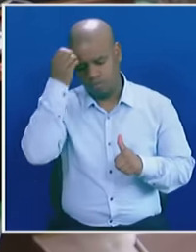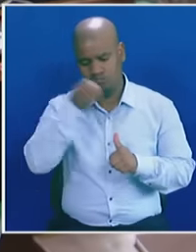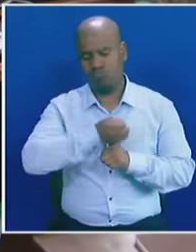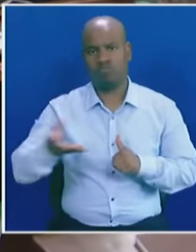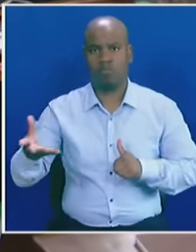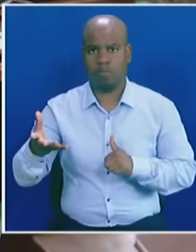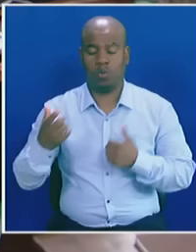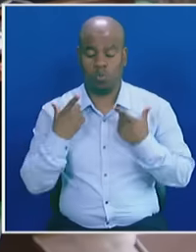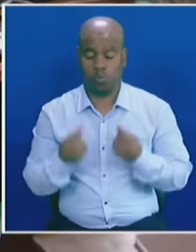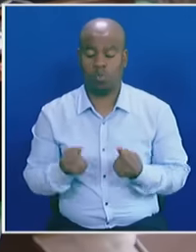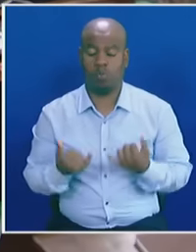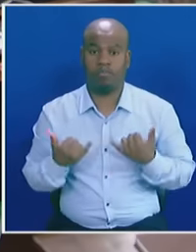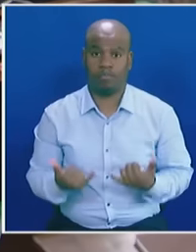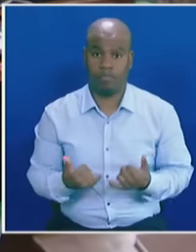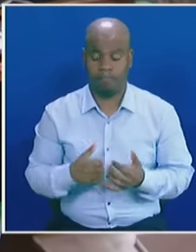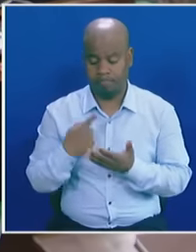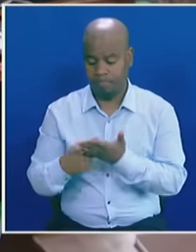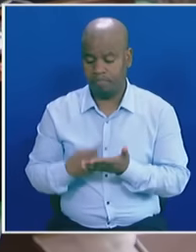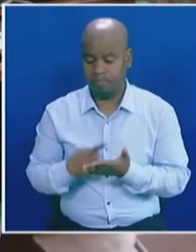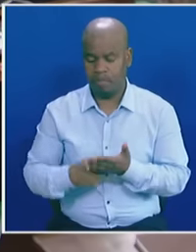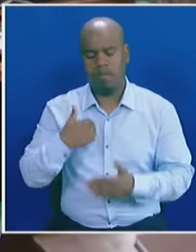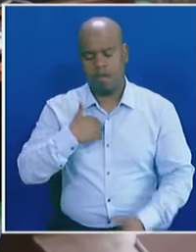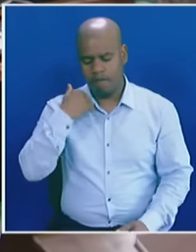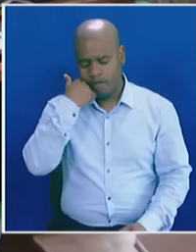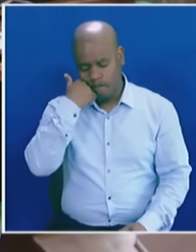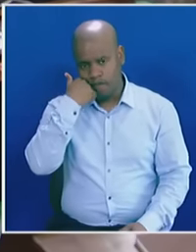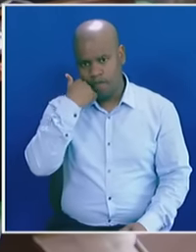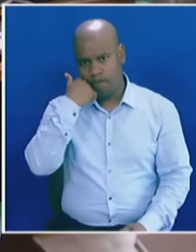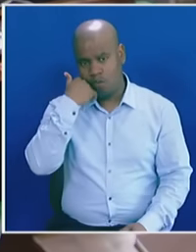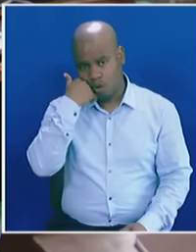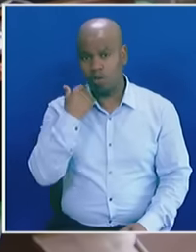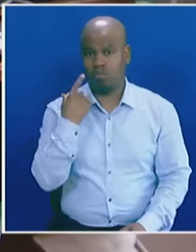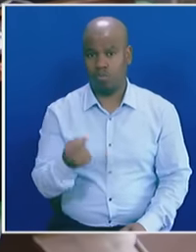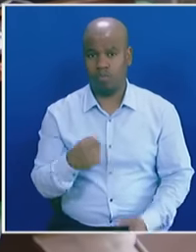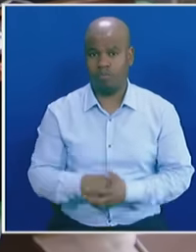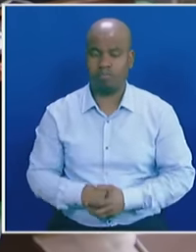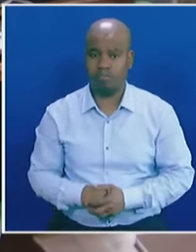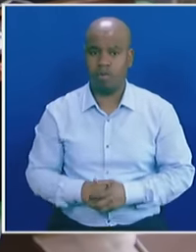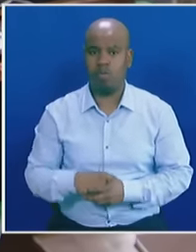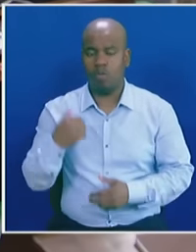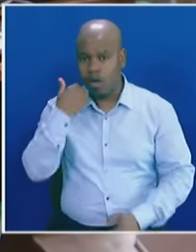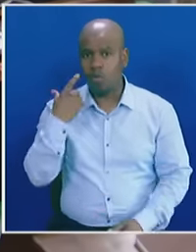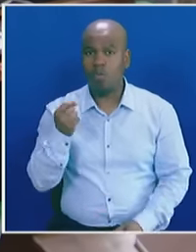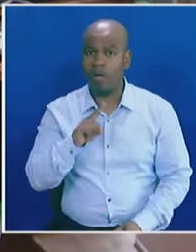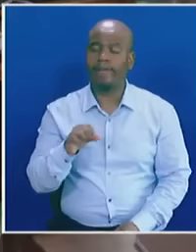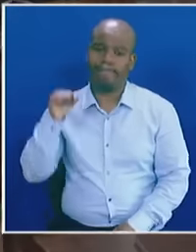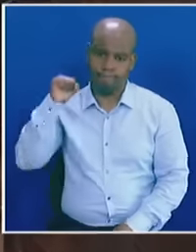debate is to lift up my fist to the memory of 3